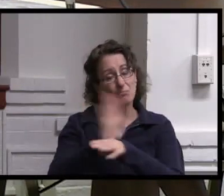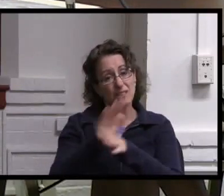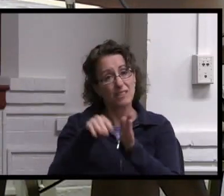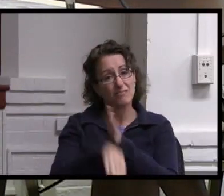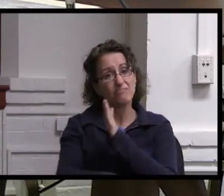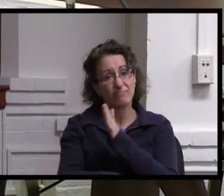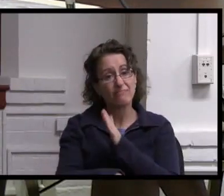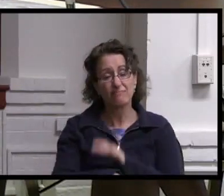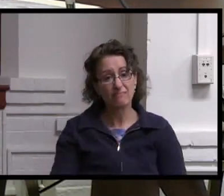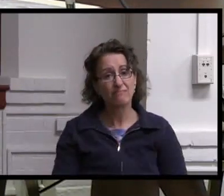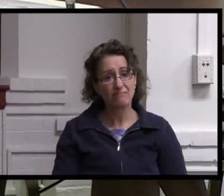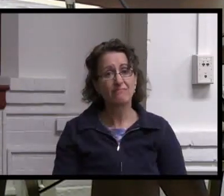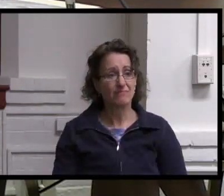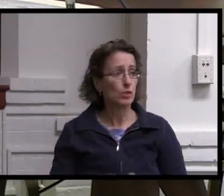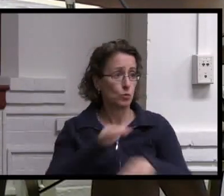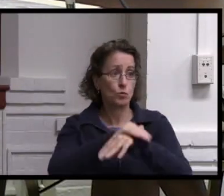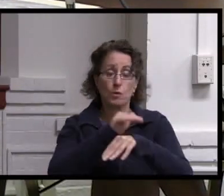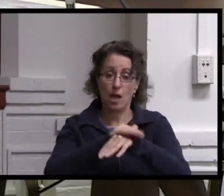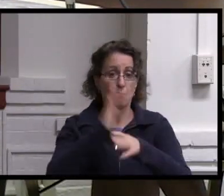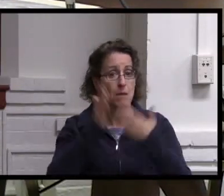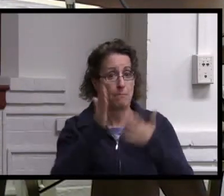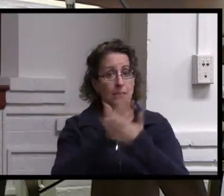from some merchants tonight.